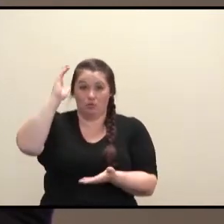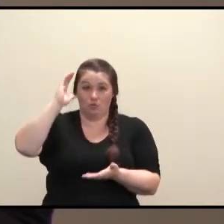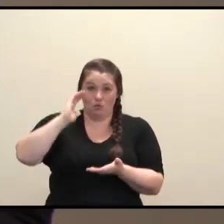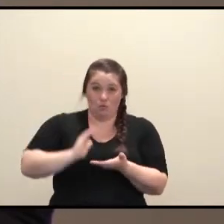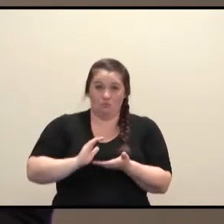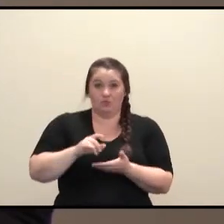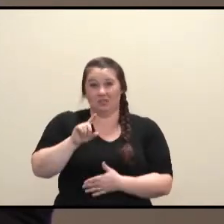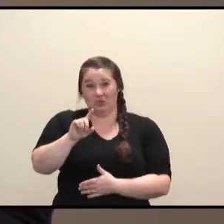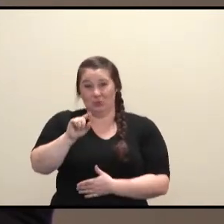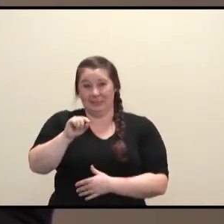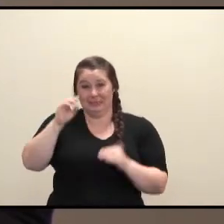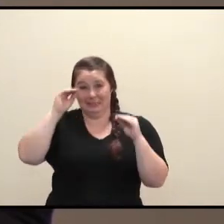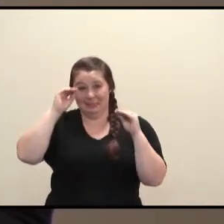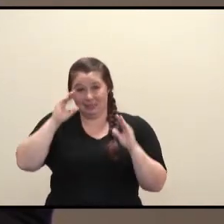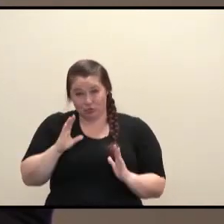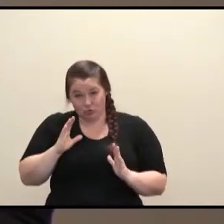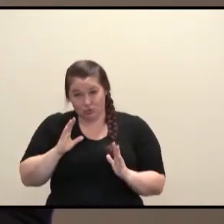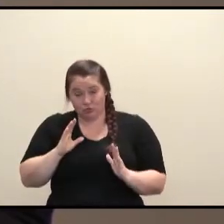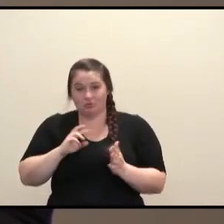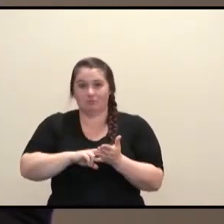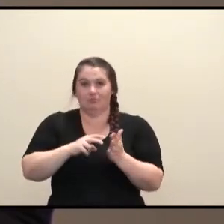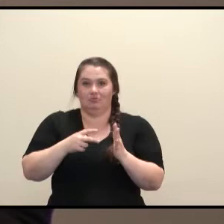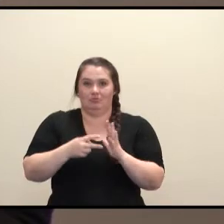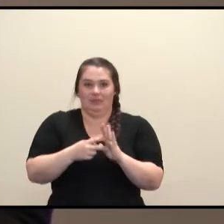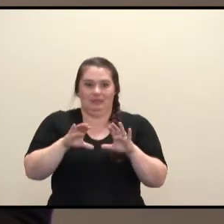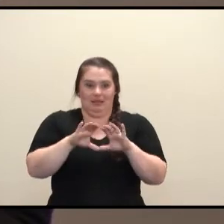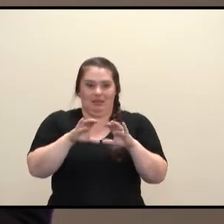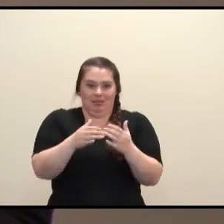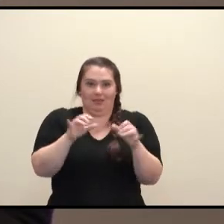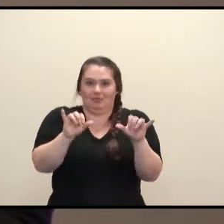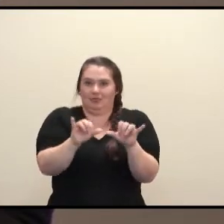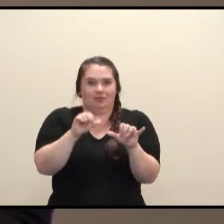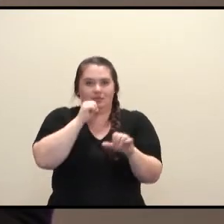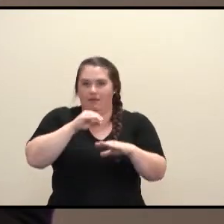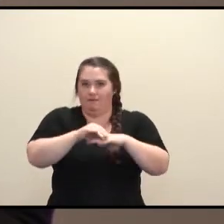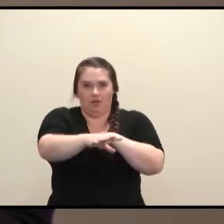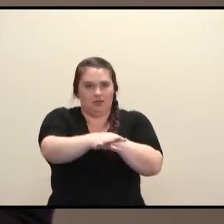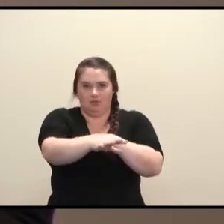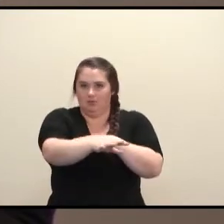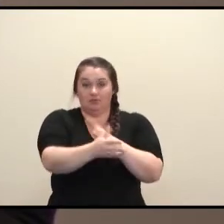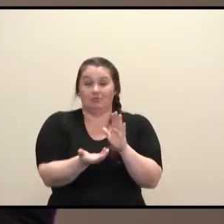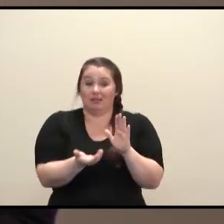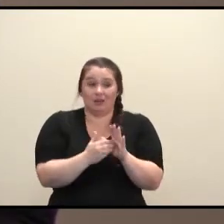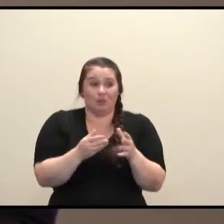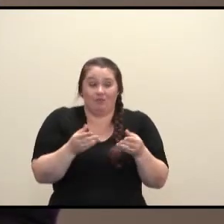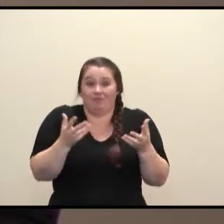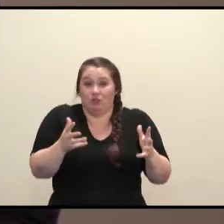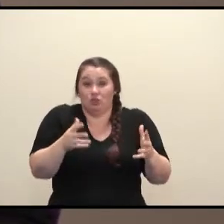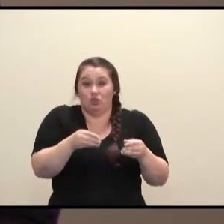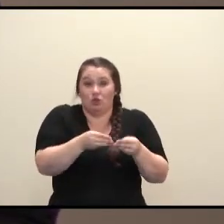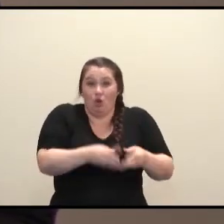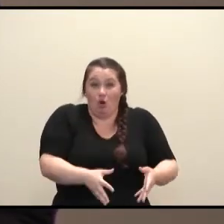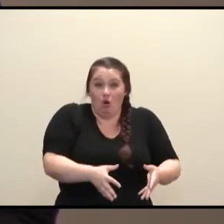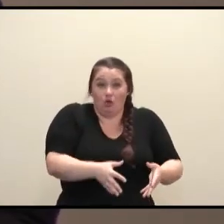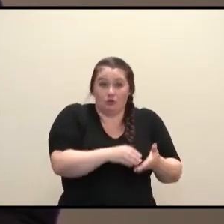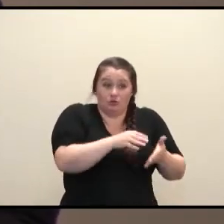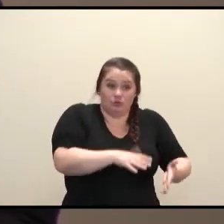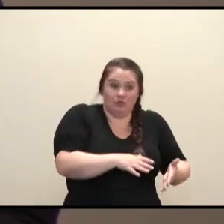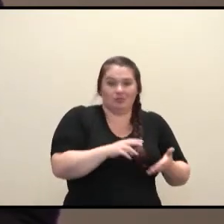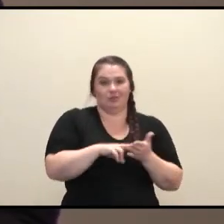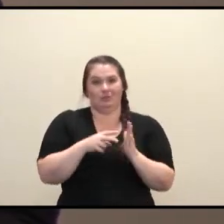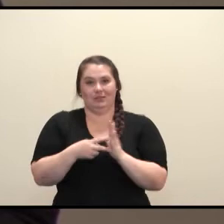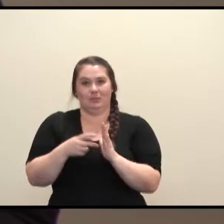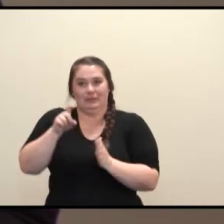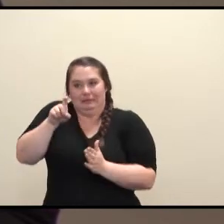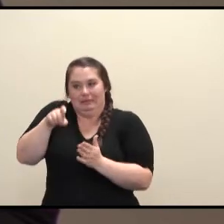20 teachers, that would not impact class size. Again, we're losing students, so we need less teachers. So